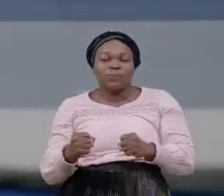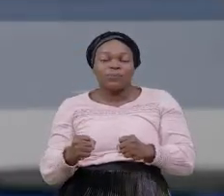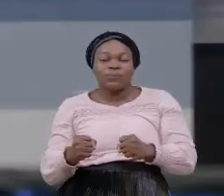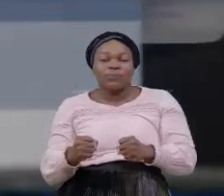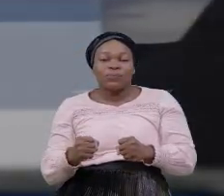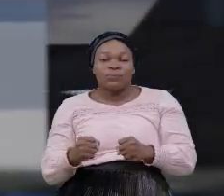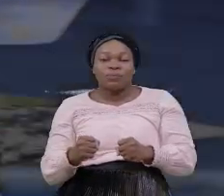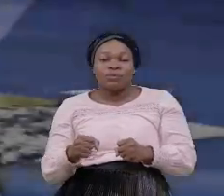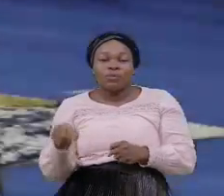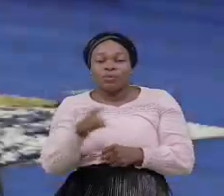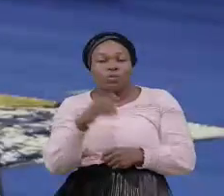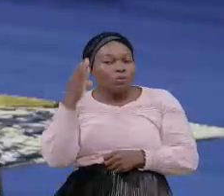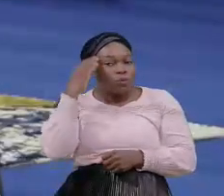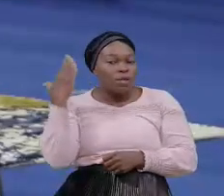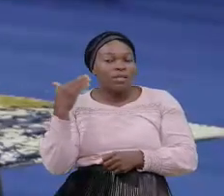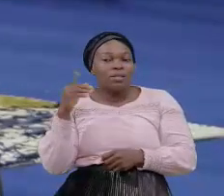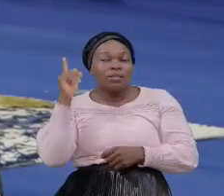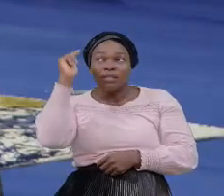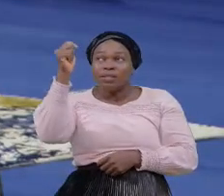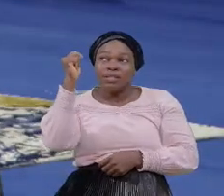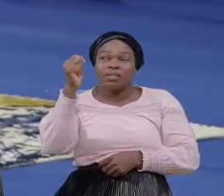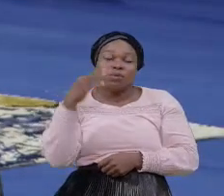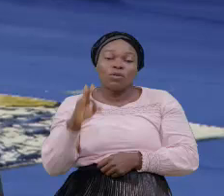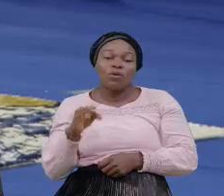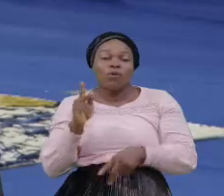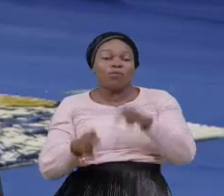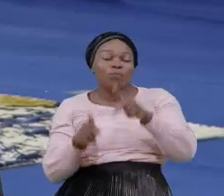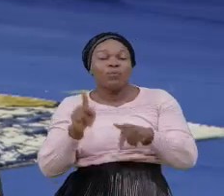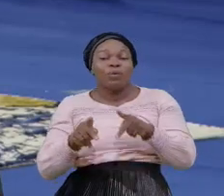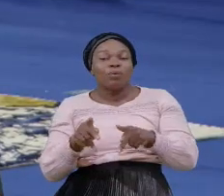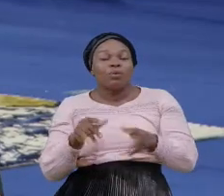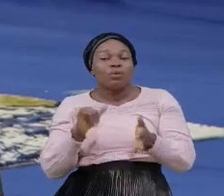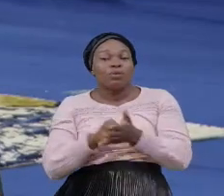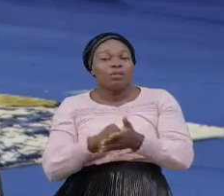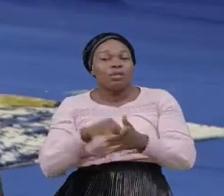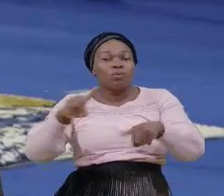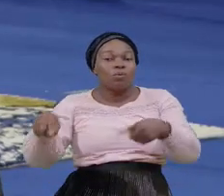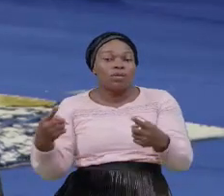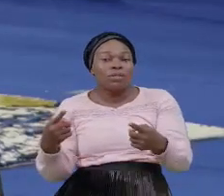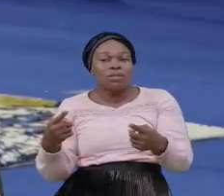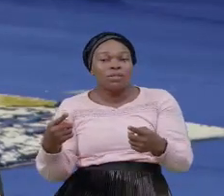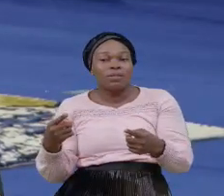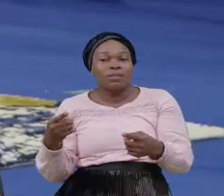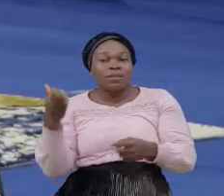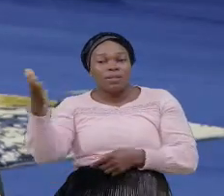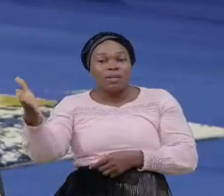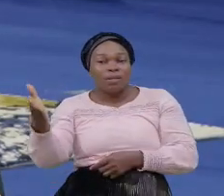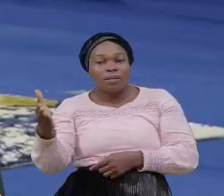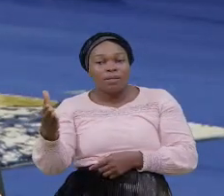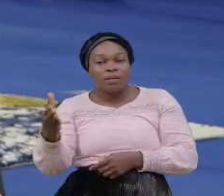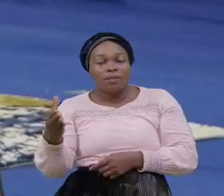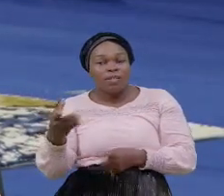of people. I went here. I tried what he told me to